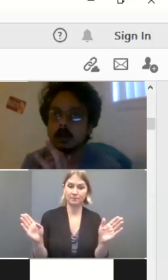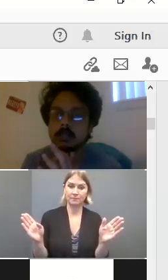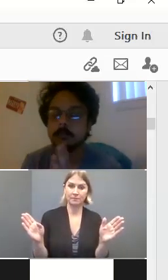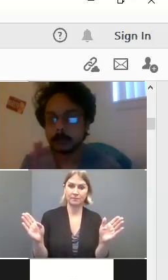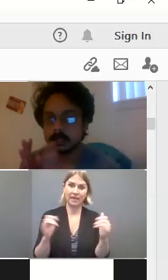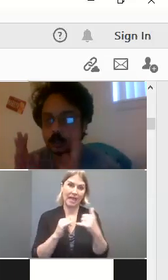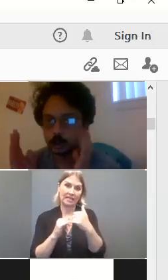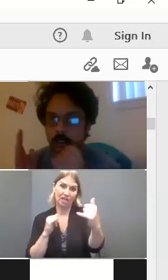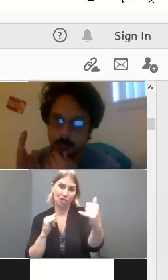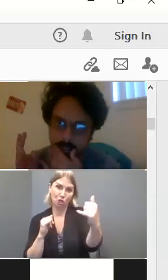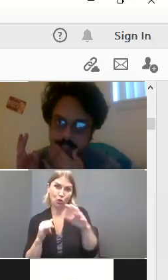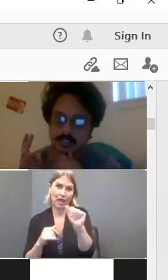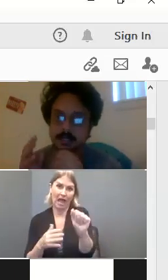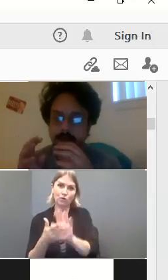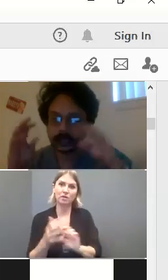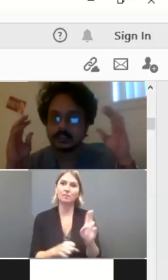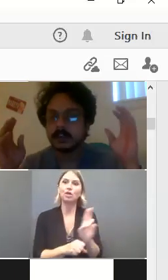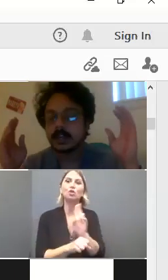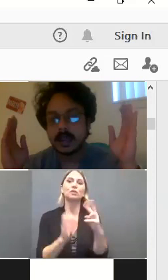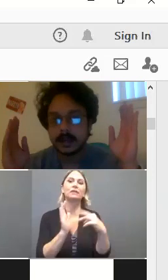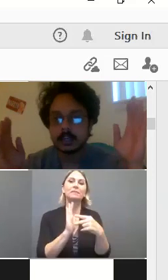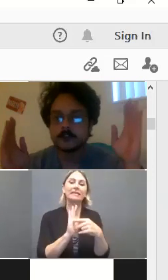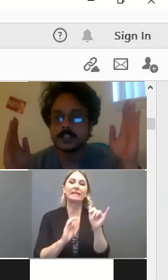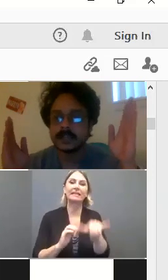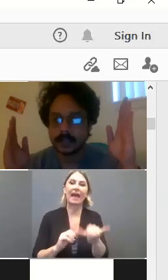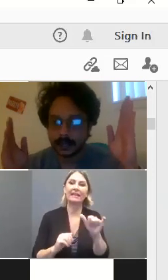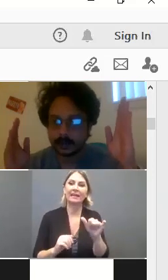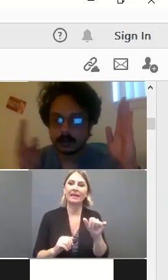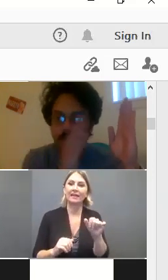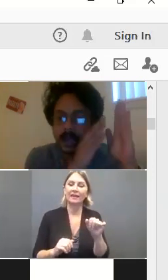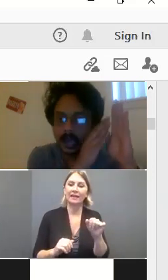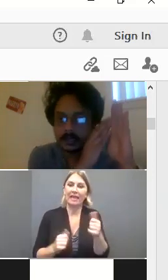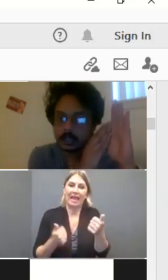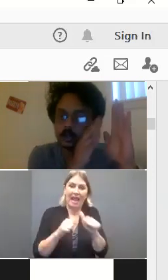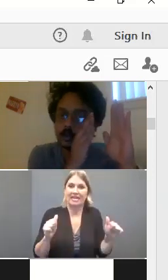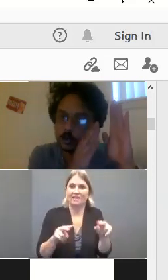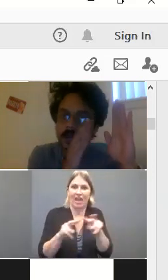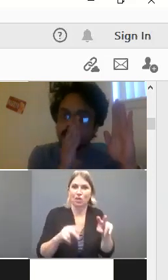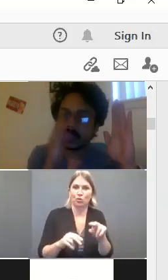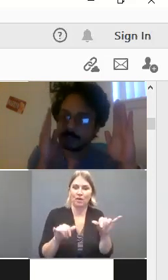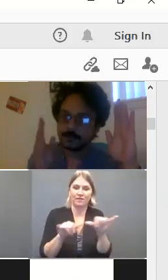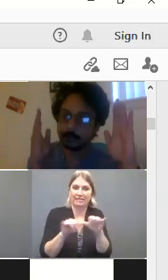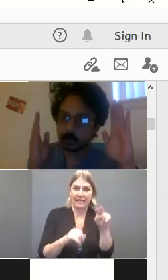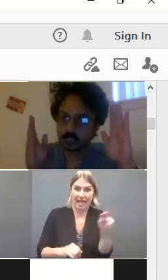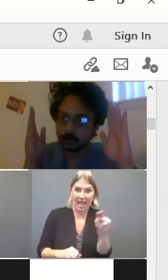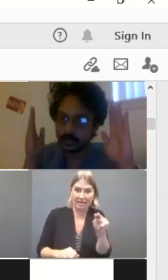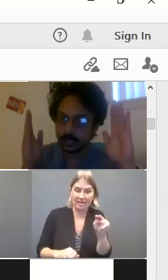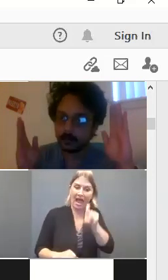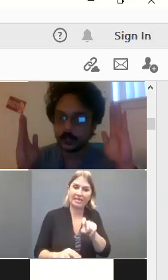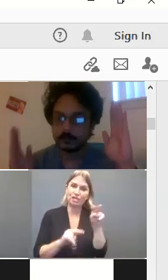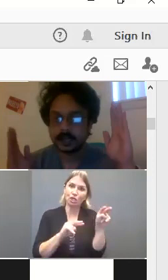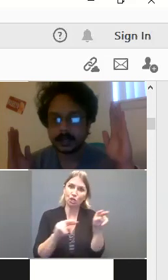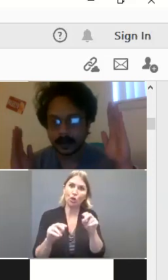linear algorithm usually means that given an array of size n, I need to look at every